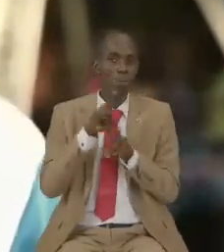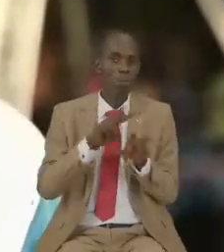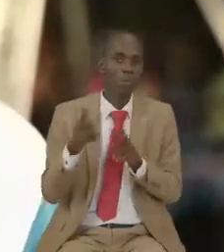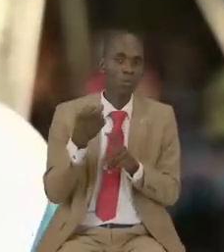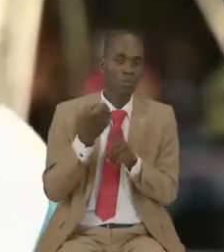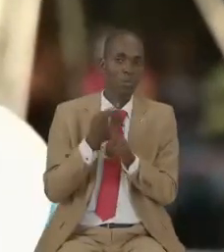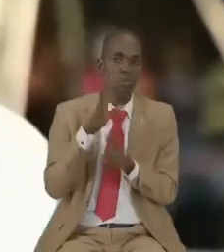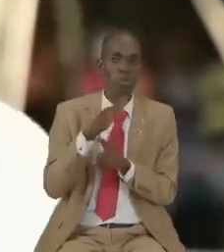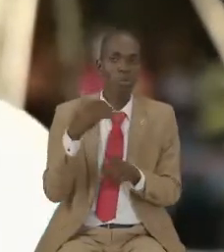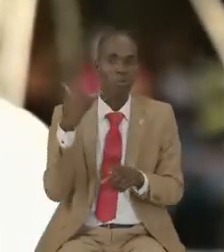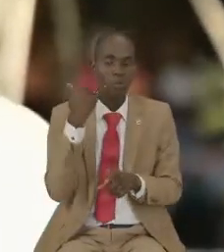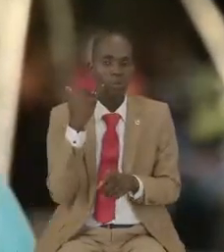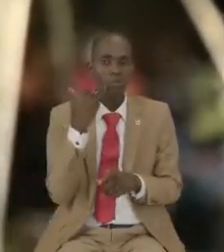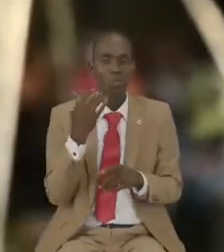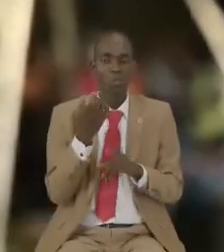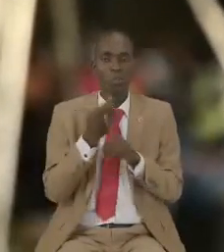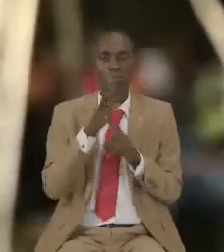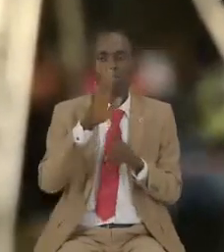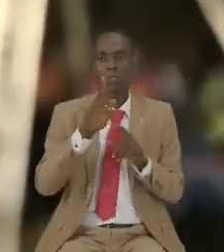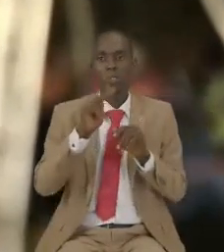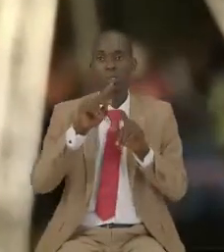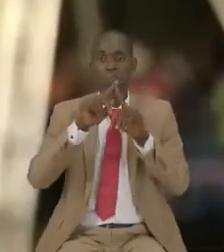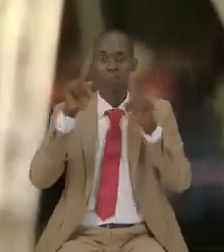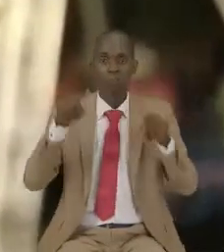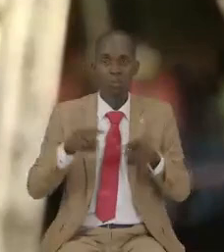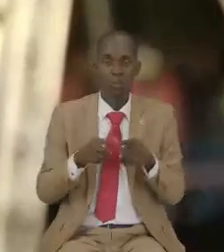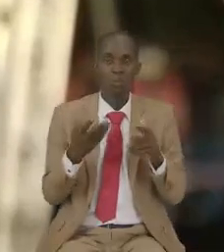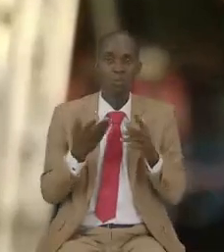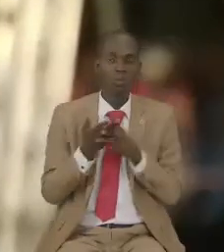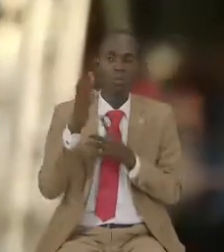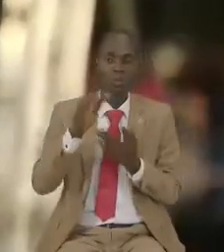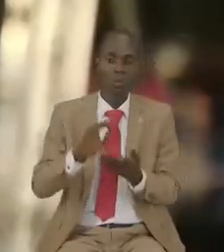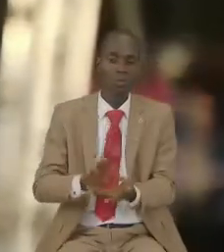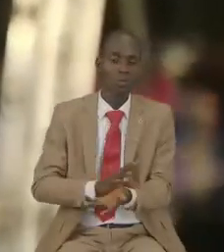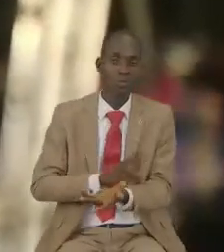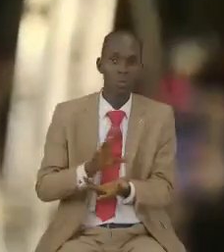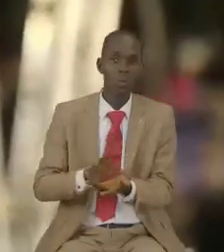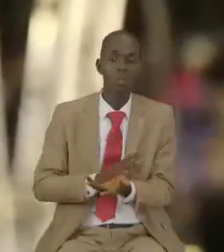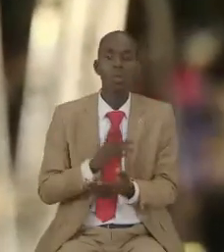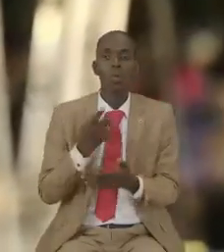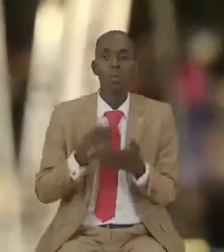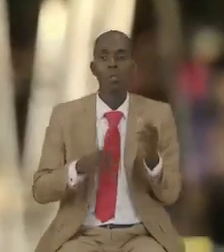you are doing. All you just have to do is go on